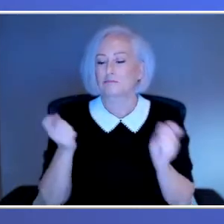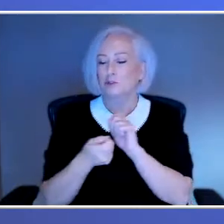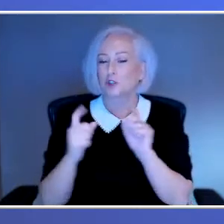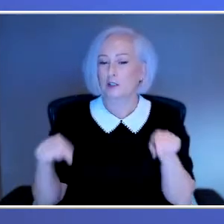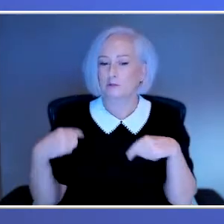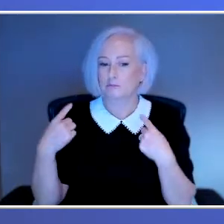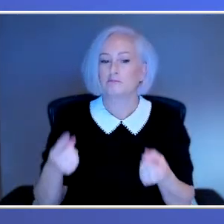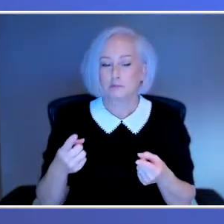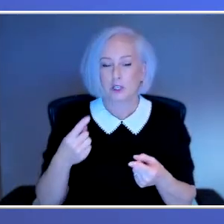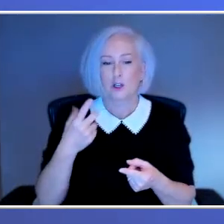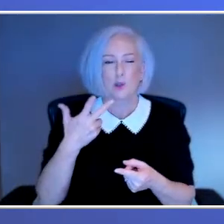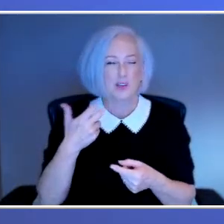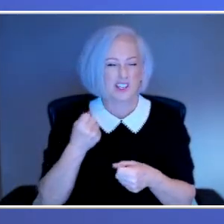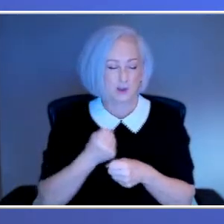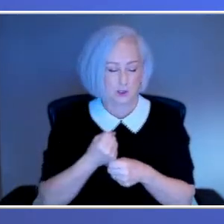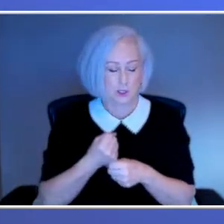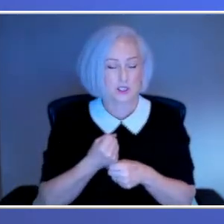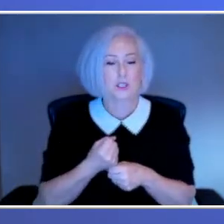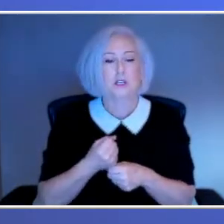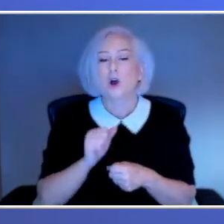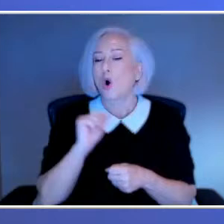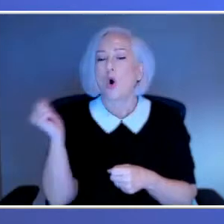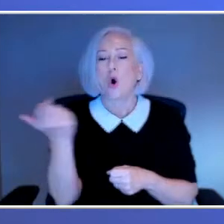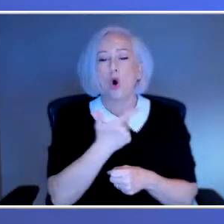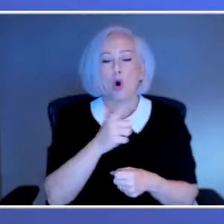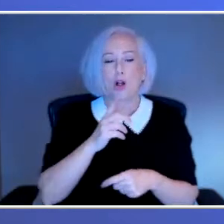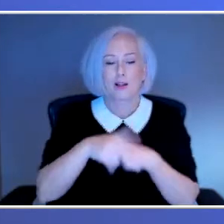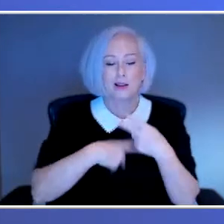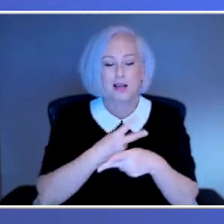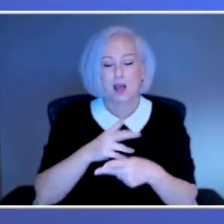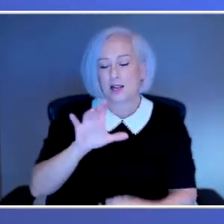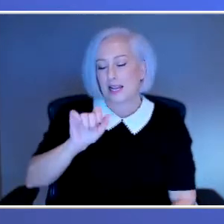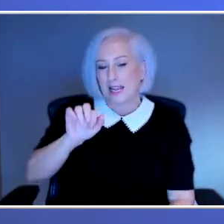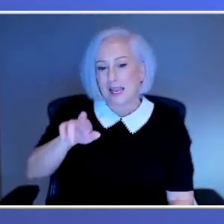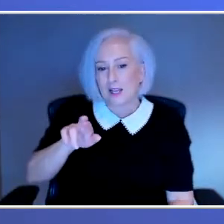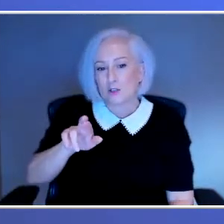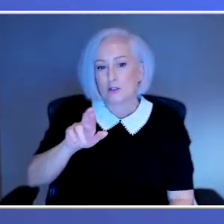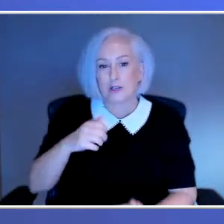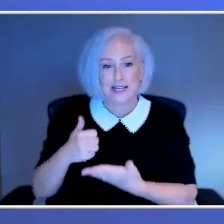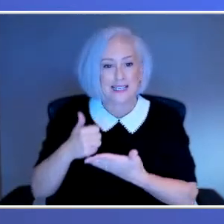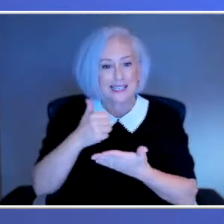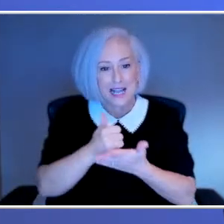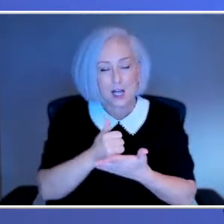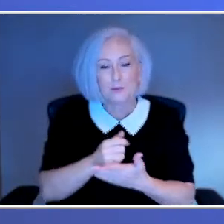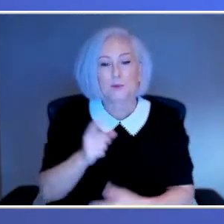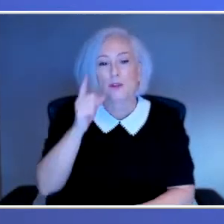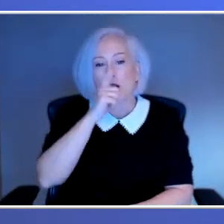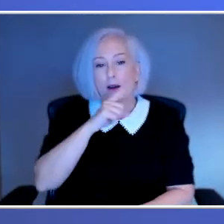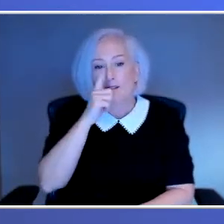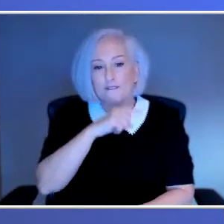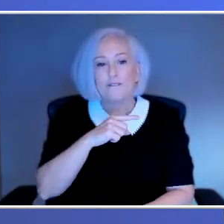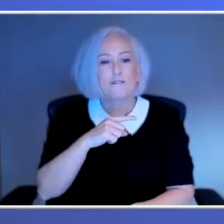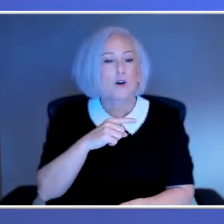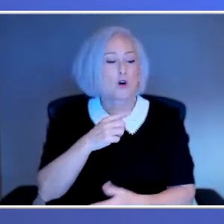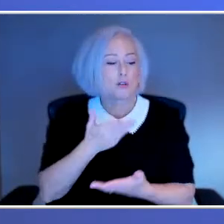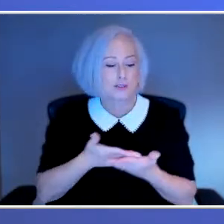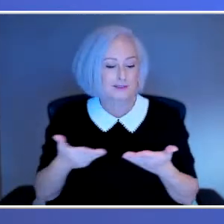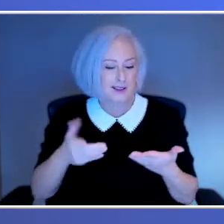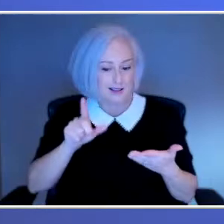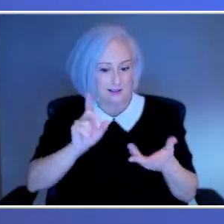also helps for any type of nutrition, any prosthetics, anything the cancer patient